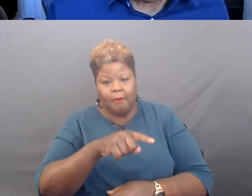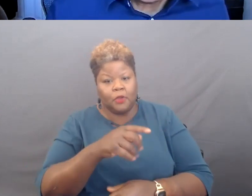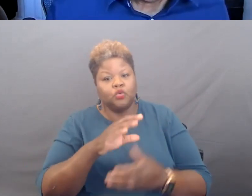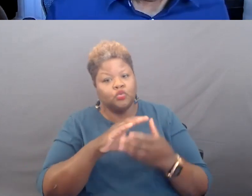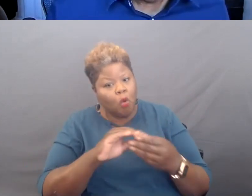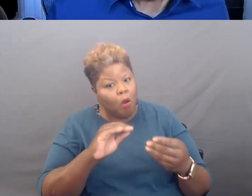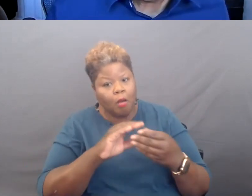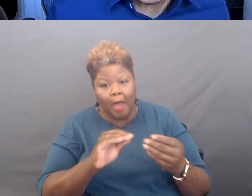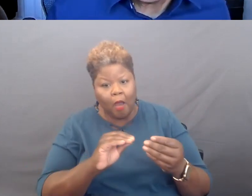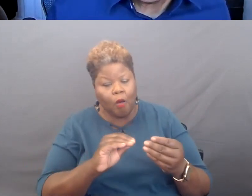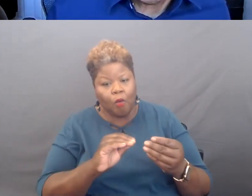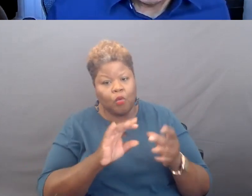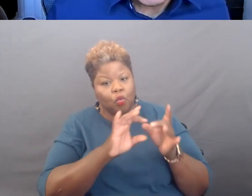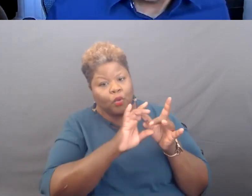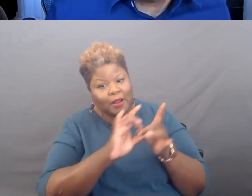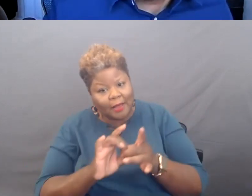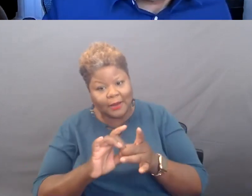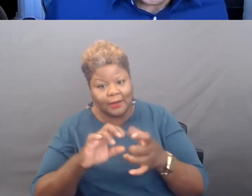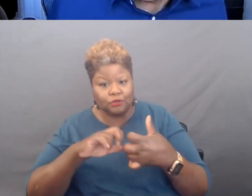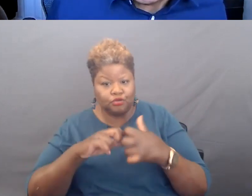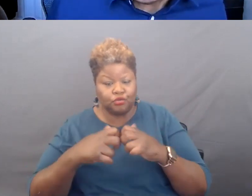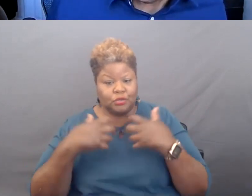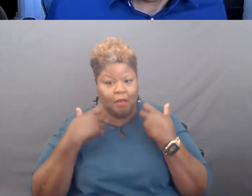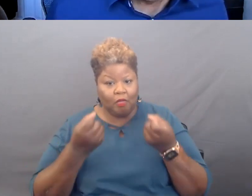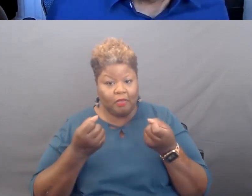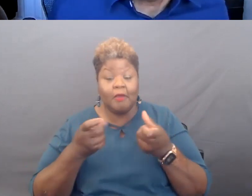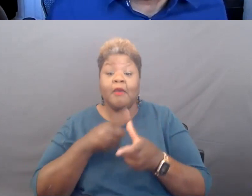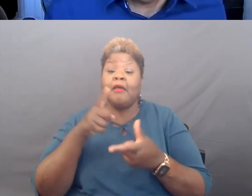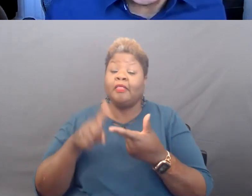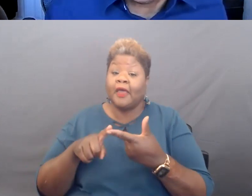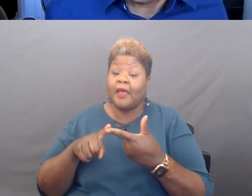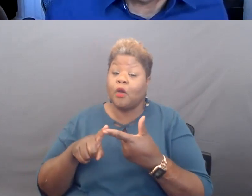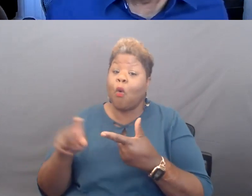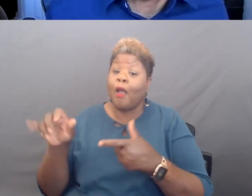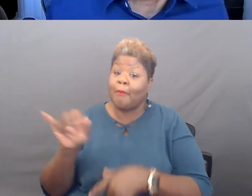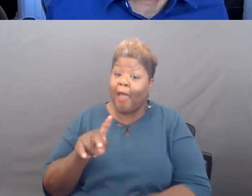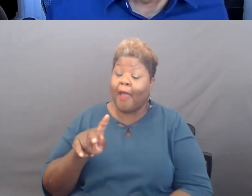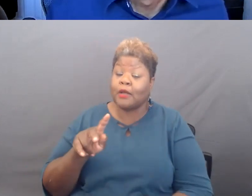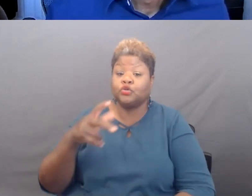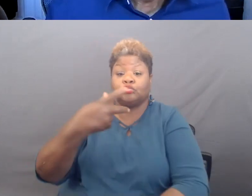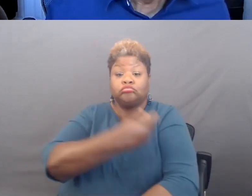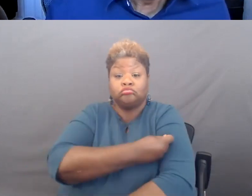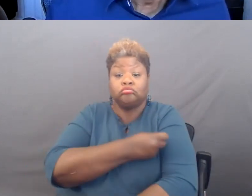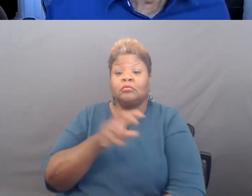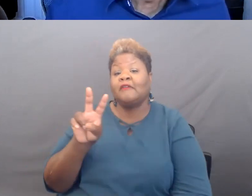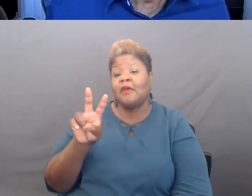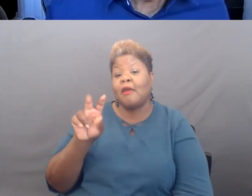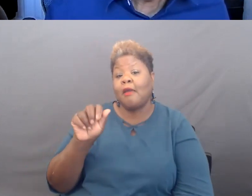talk about healthcare related issues. And then there's vaccines. Like, we're going back to vaccines for a second.